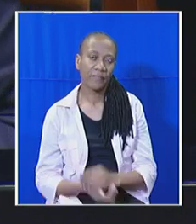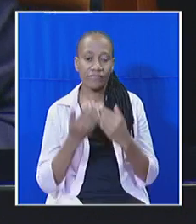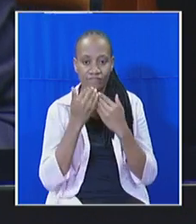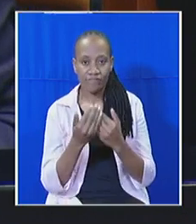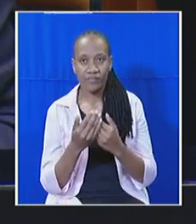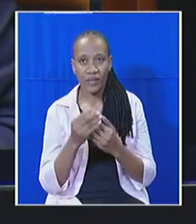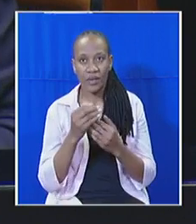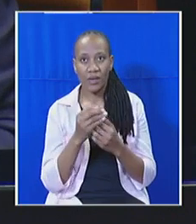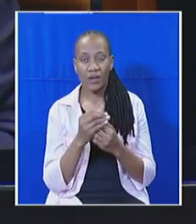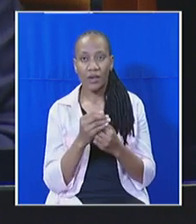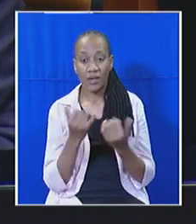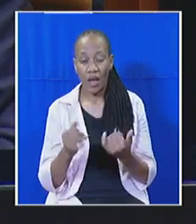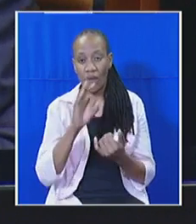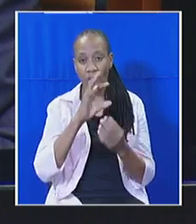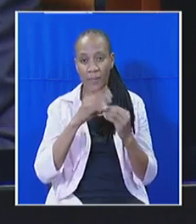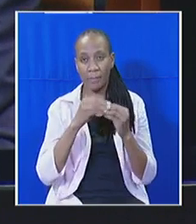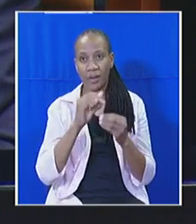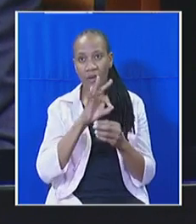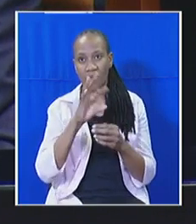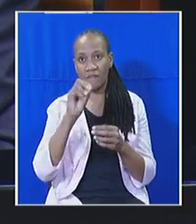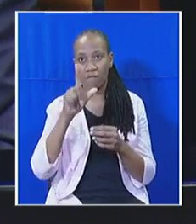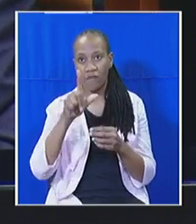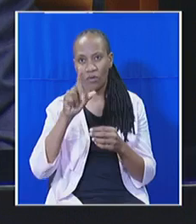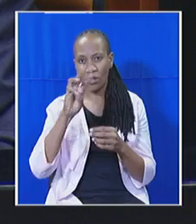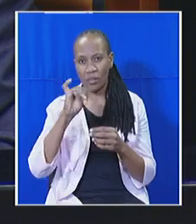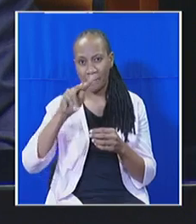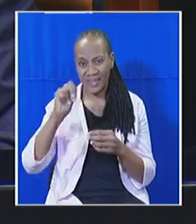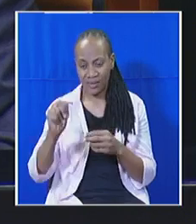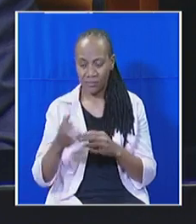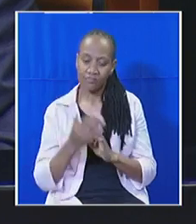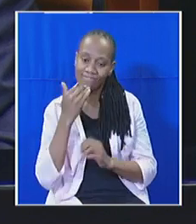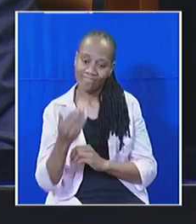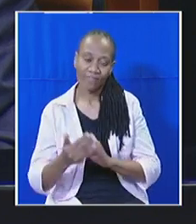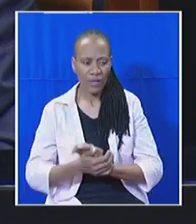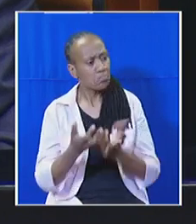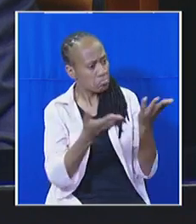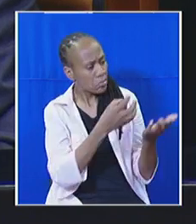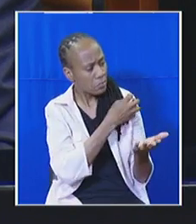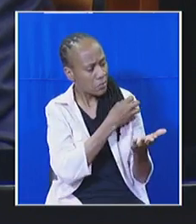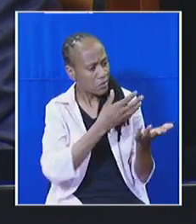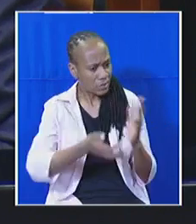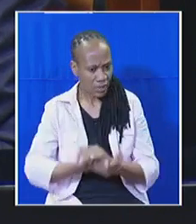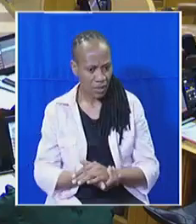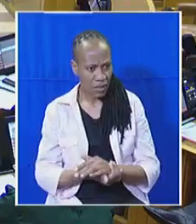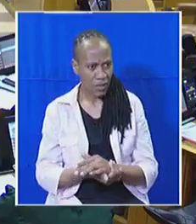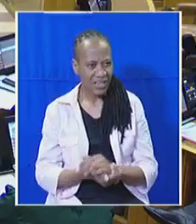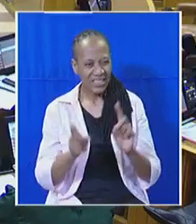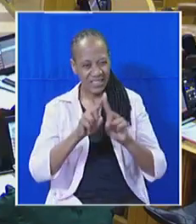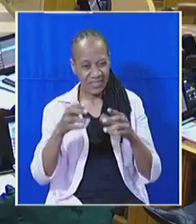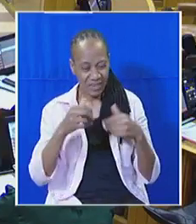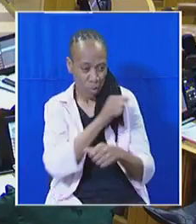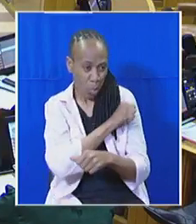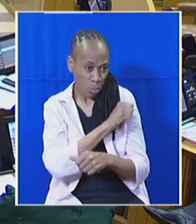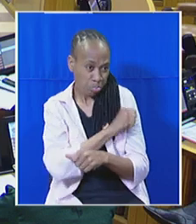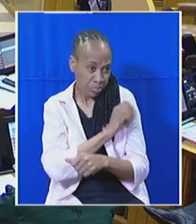Honourable Volmink. Thank you, Honourable Speaker. Deputy Speaker. Honourable Minister, the state of our public health institutions and